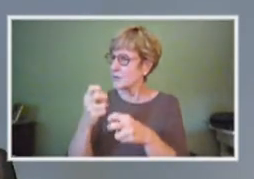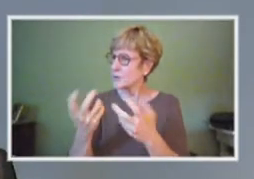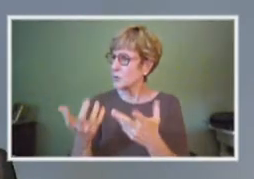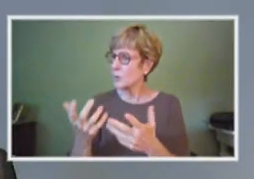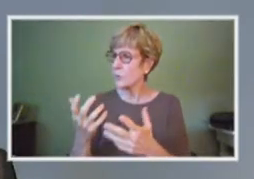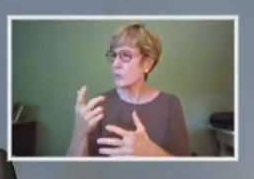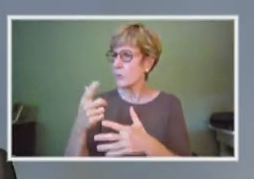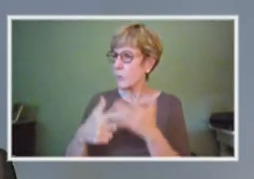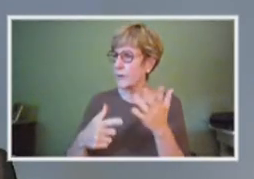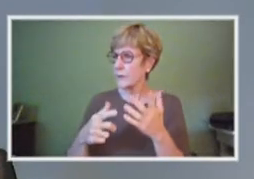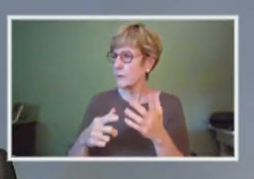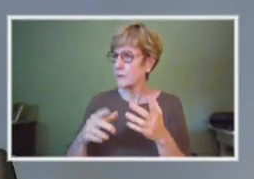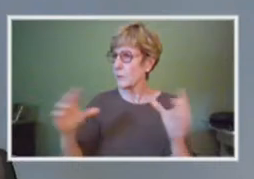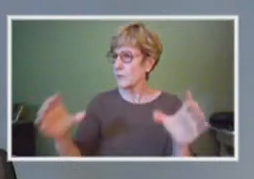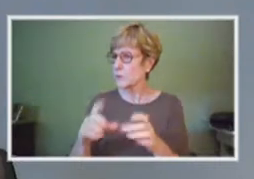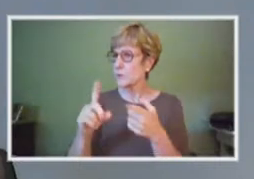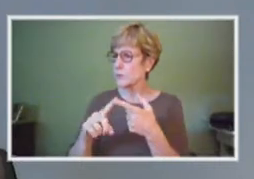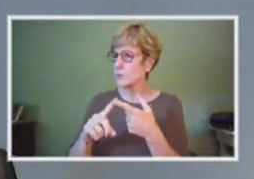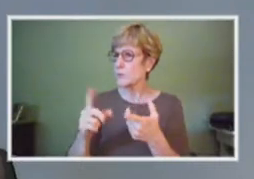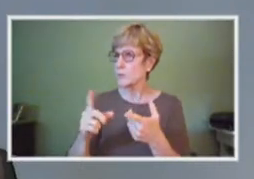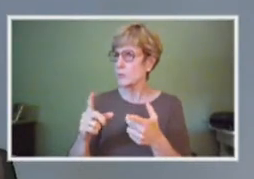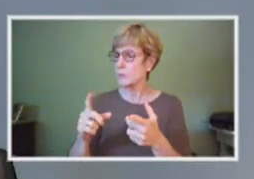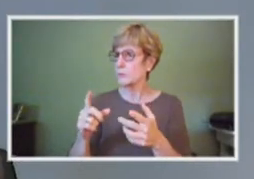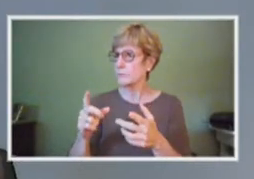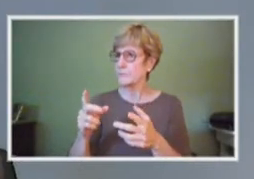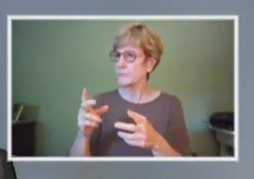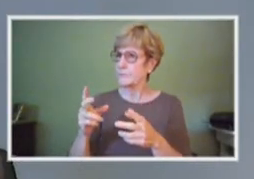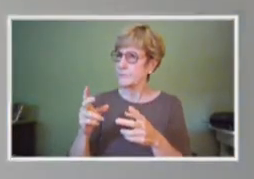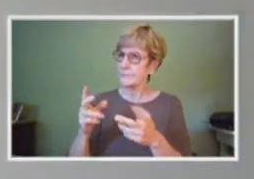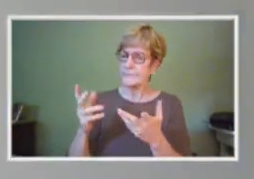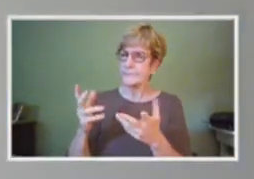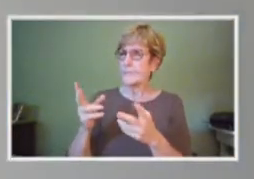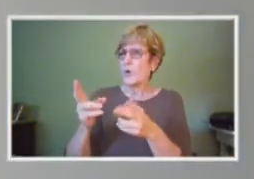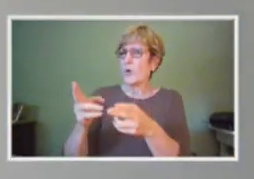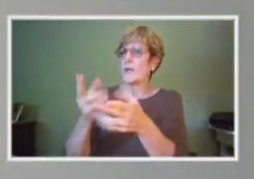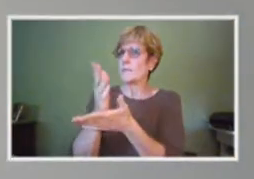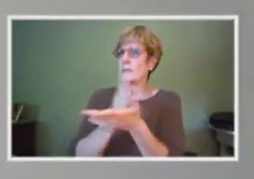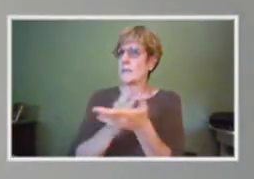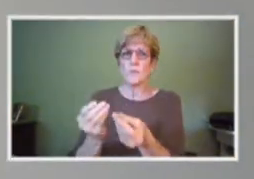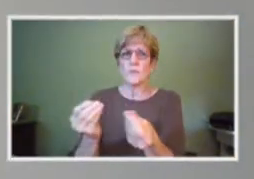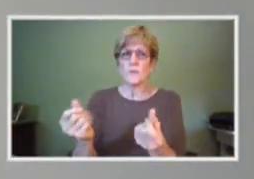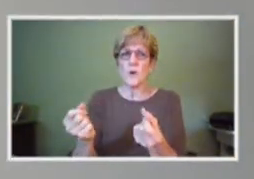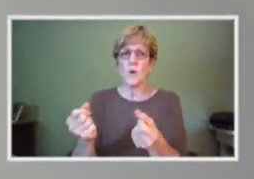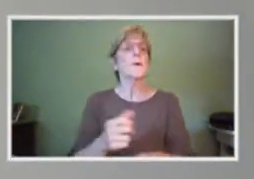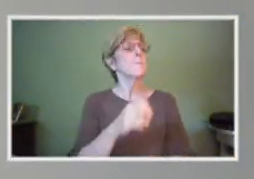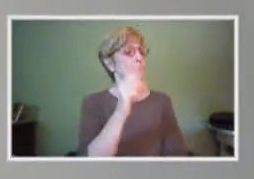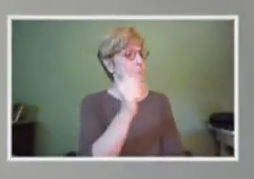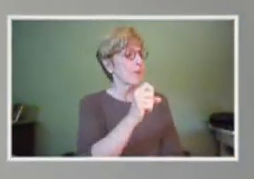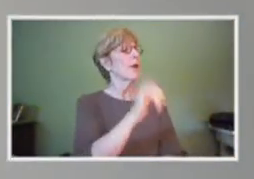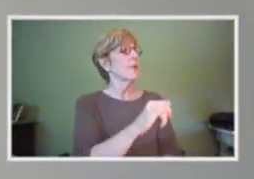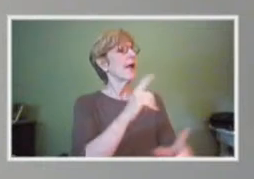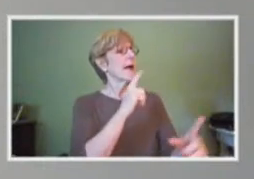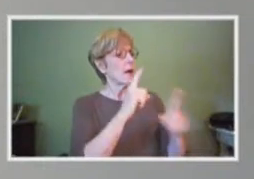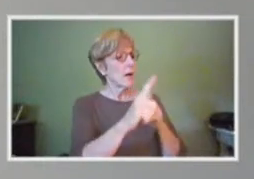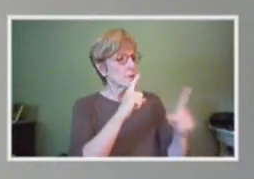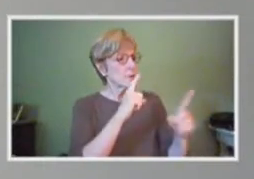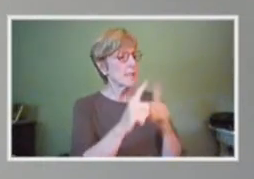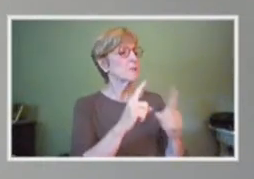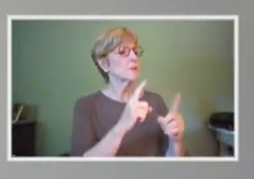what can be done to expedite a resolution here? Yeah, I've had those conversations and